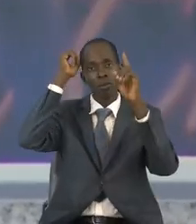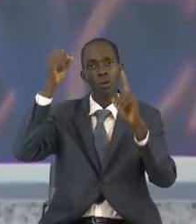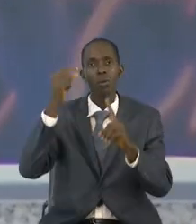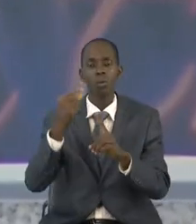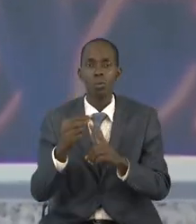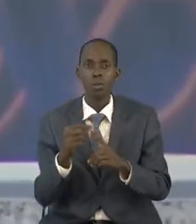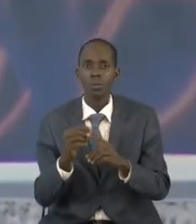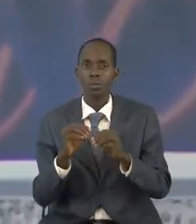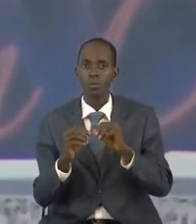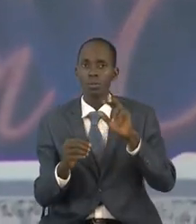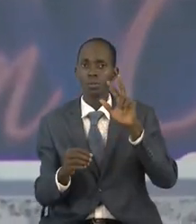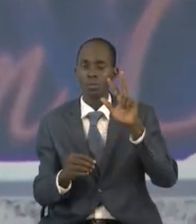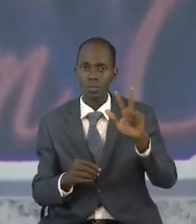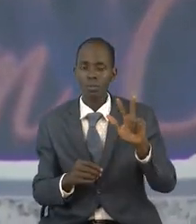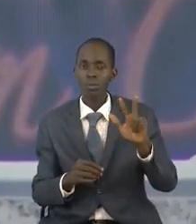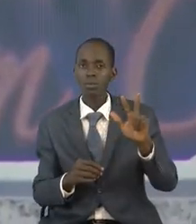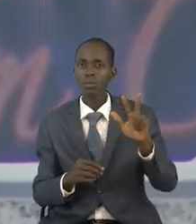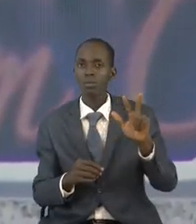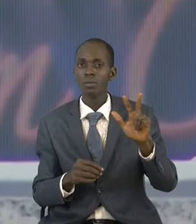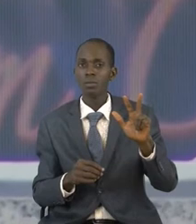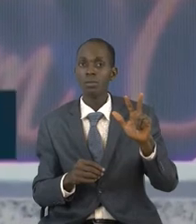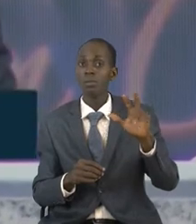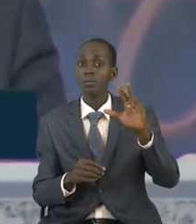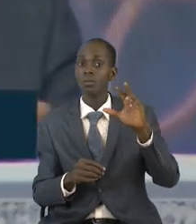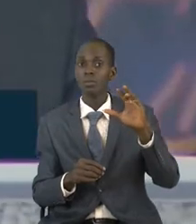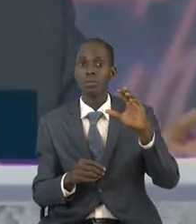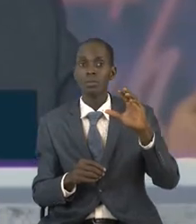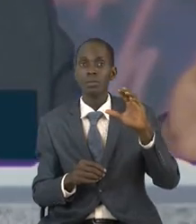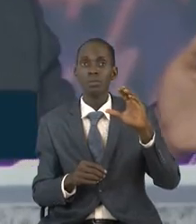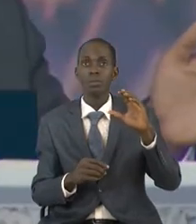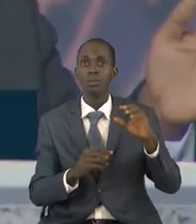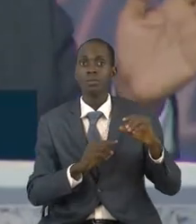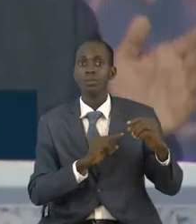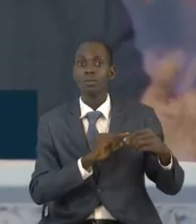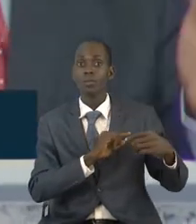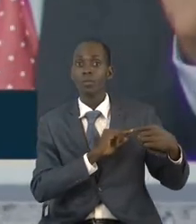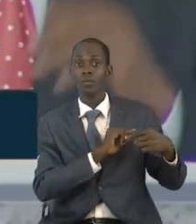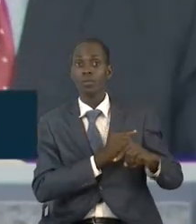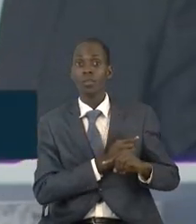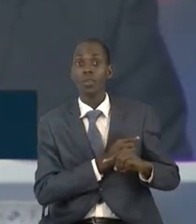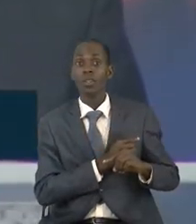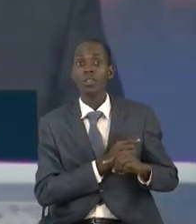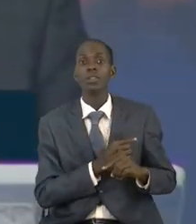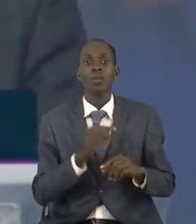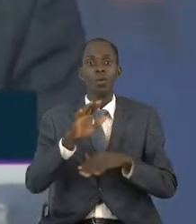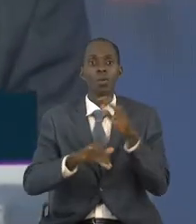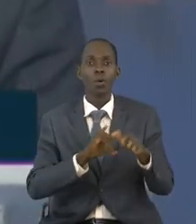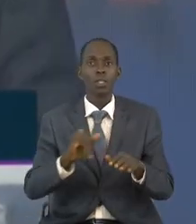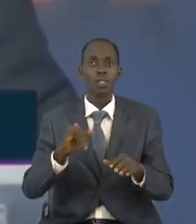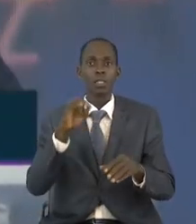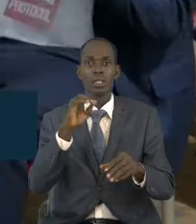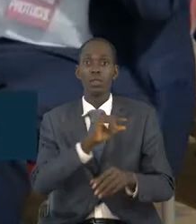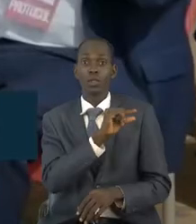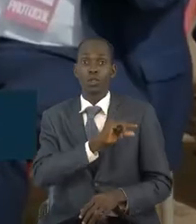is conscientiously walking in line with his word. Look